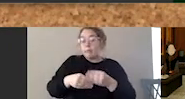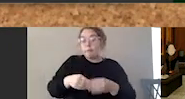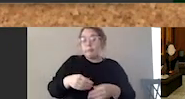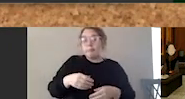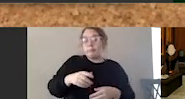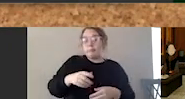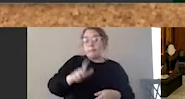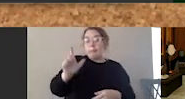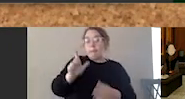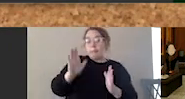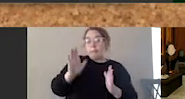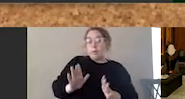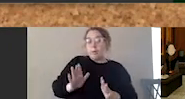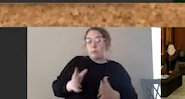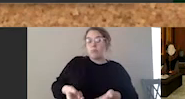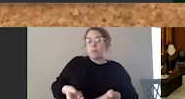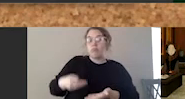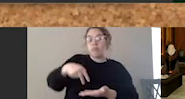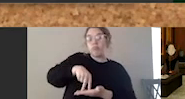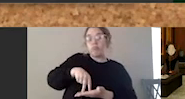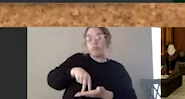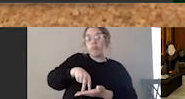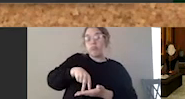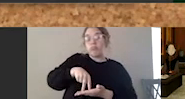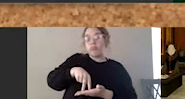and